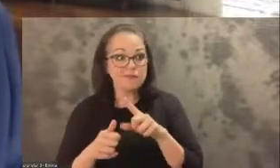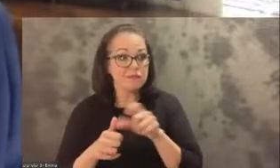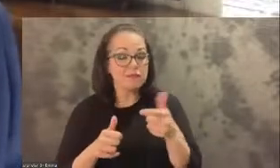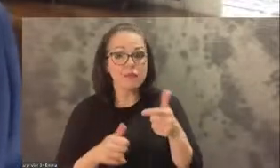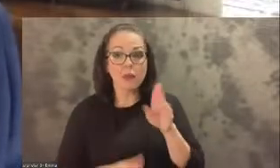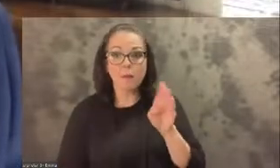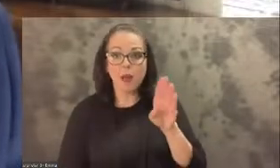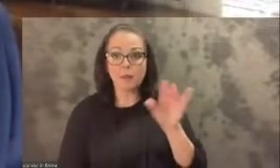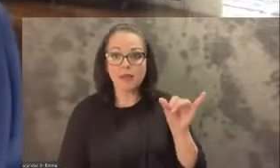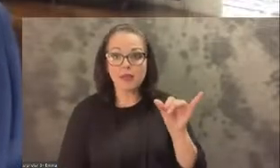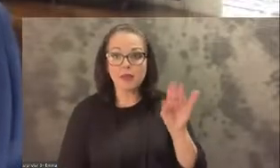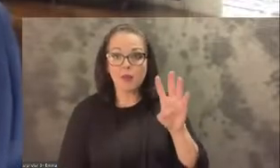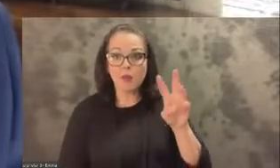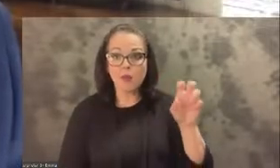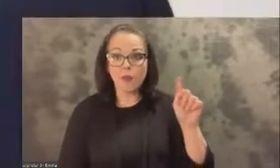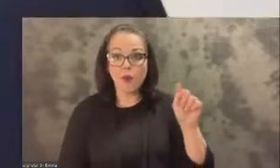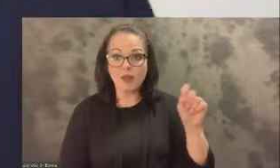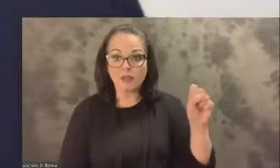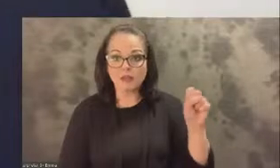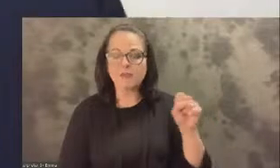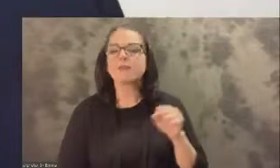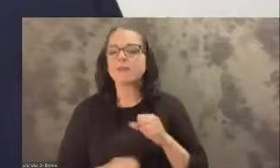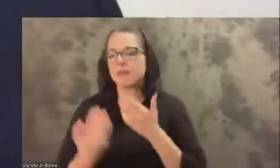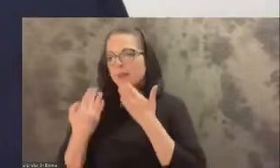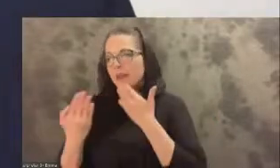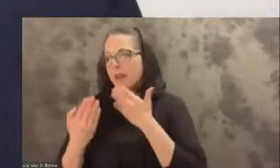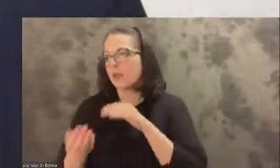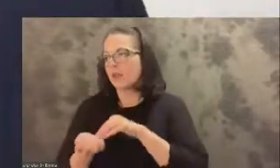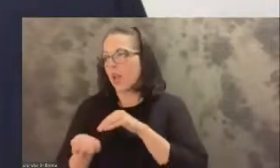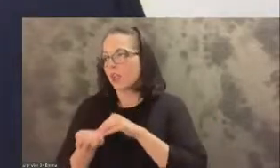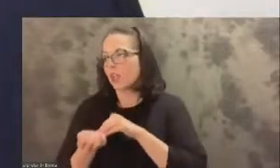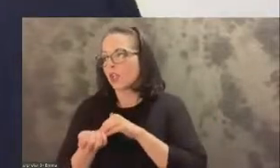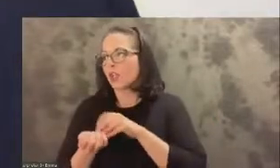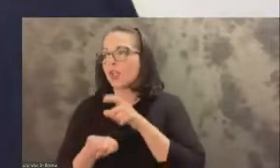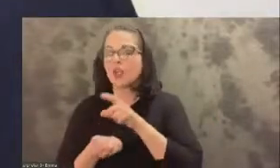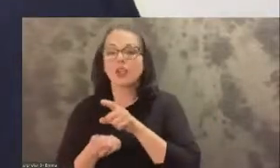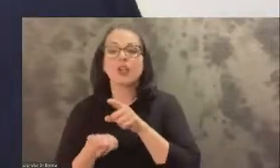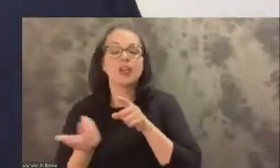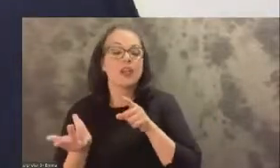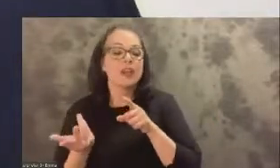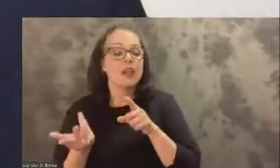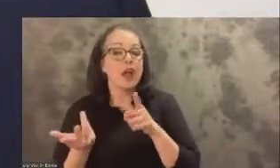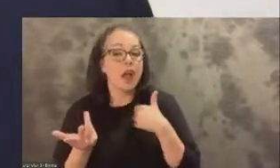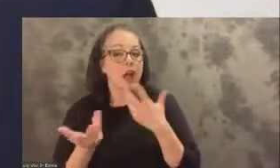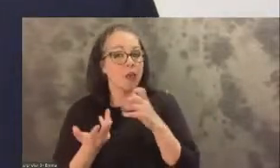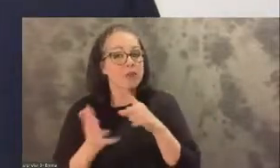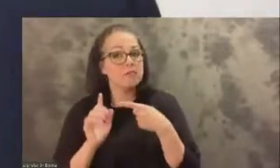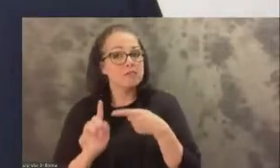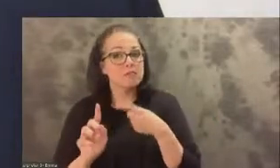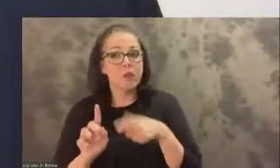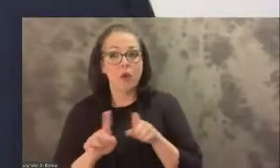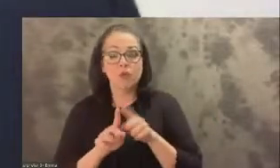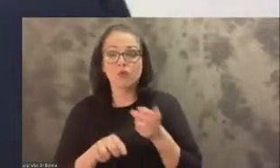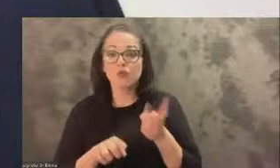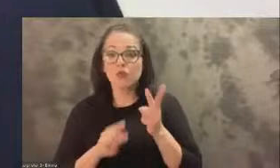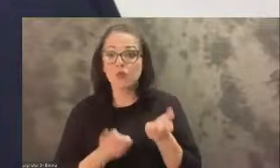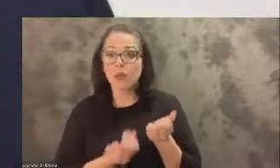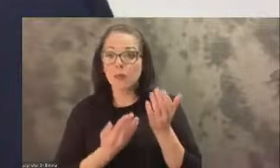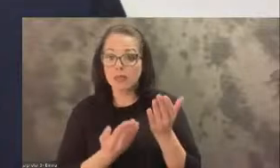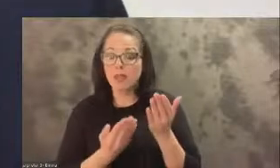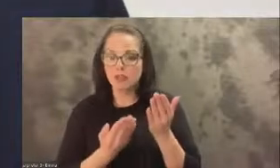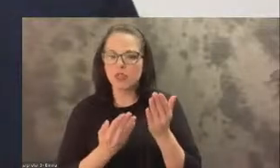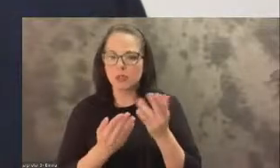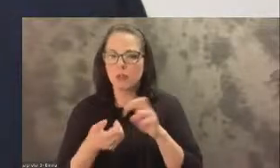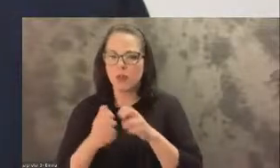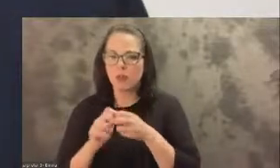Watts. Thank you, Dr. Putnam. I want to point out, I think 2 recommendations and problems statement